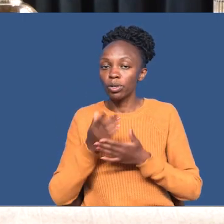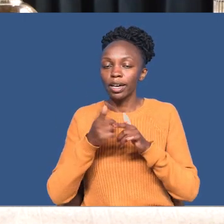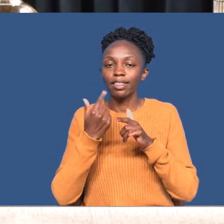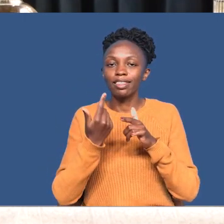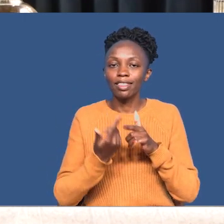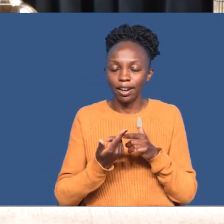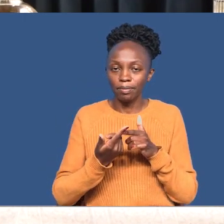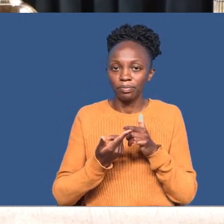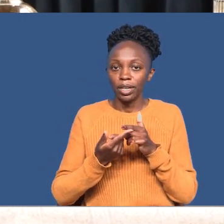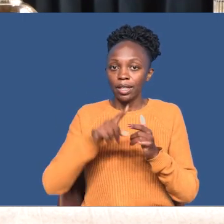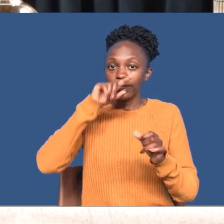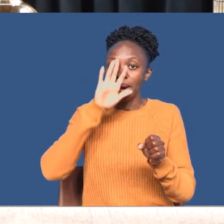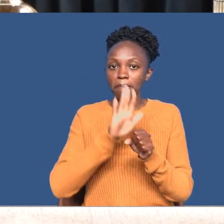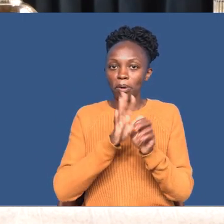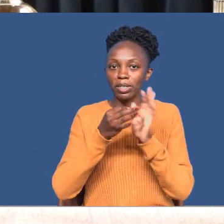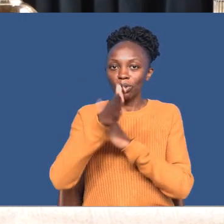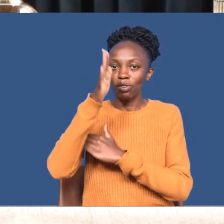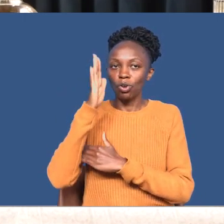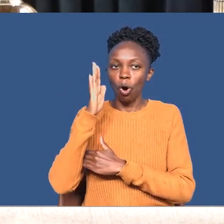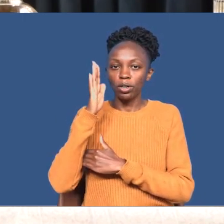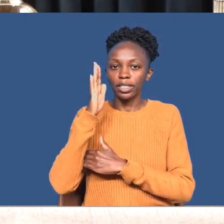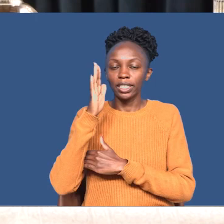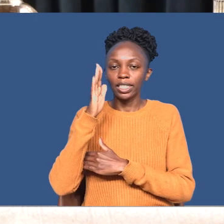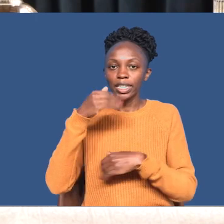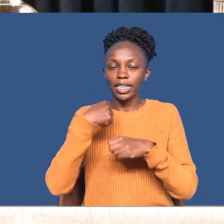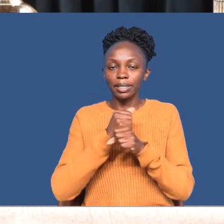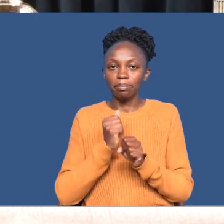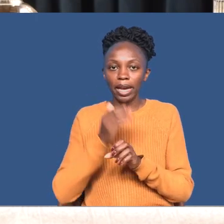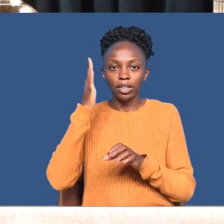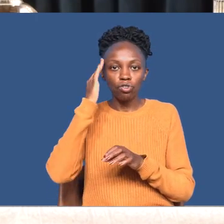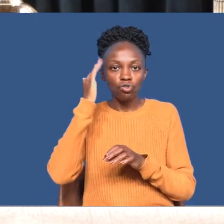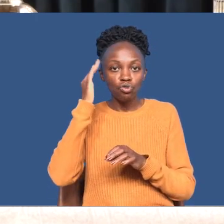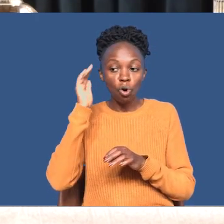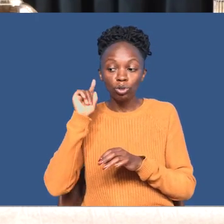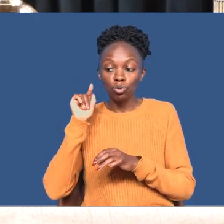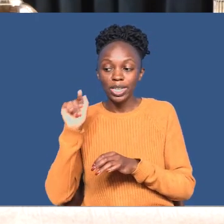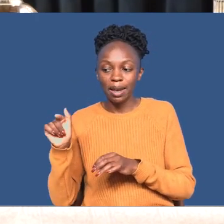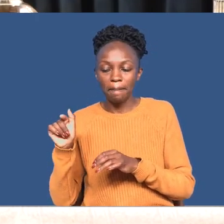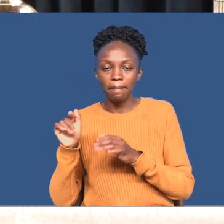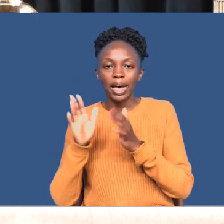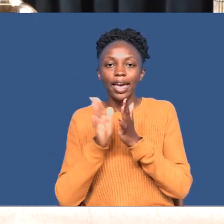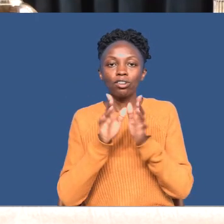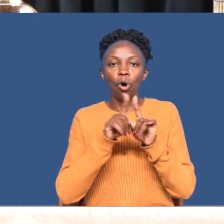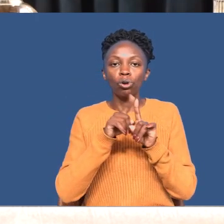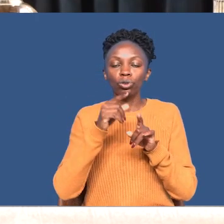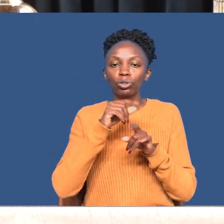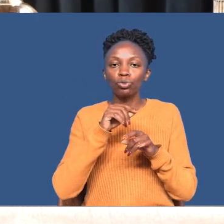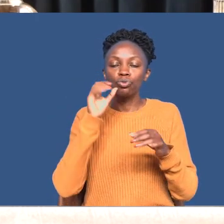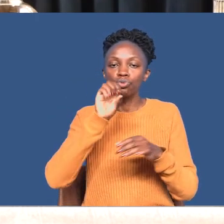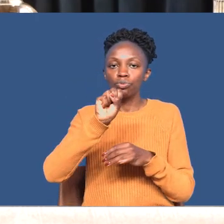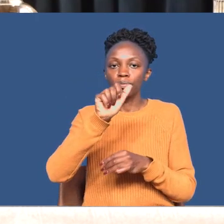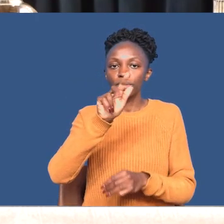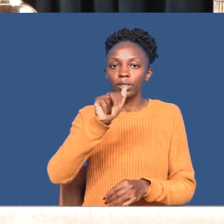then the promise of God is made known to him and Sarah. And it is now